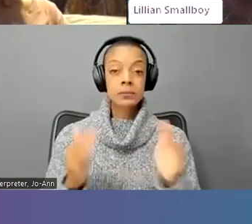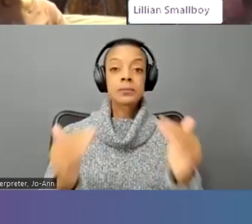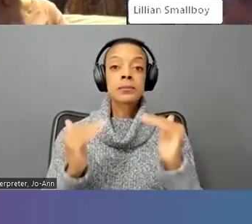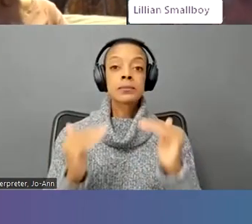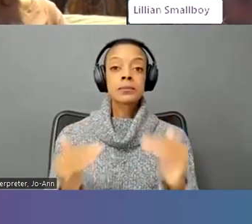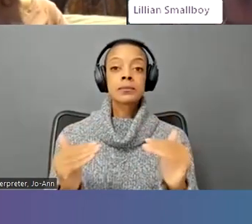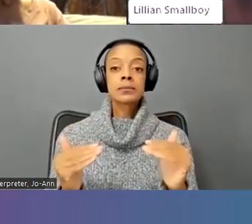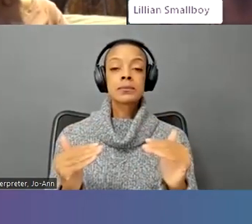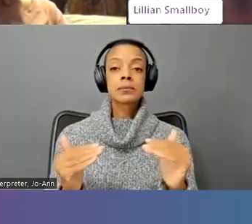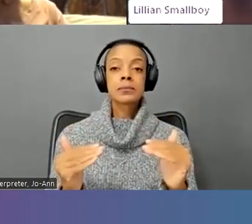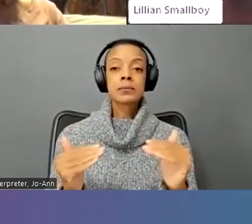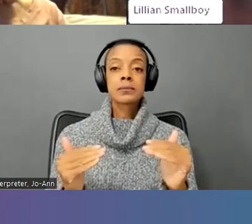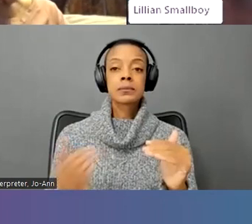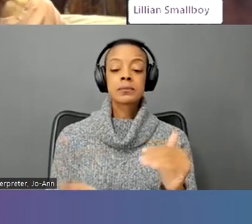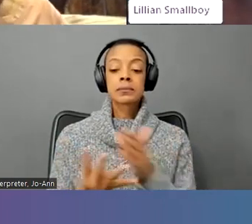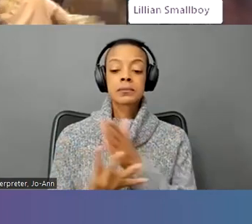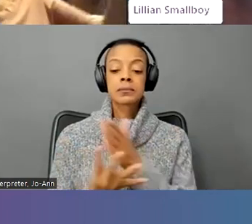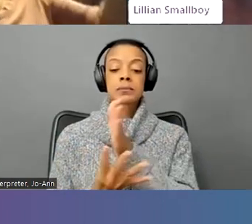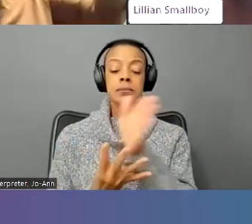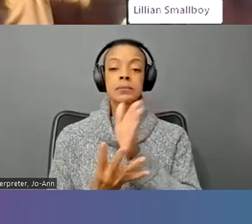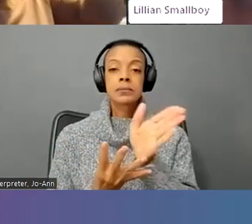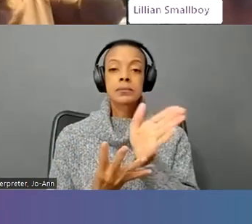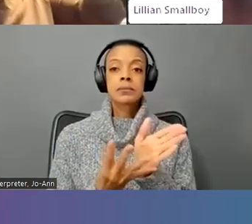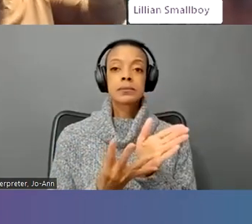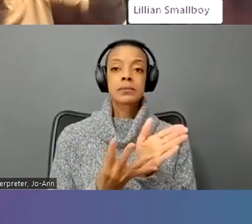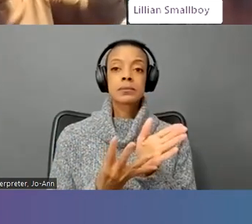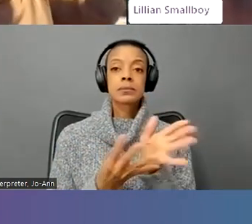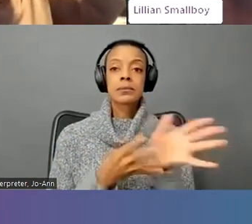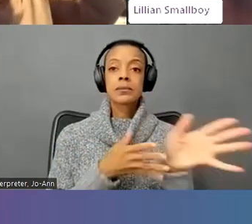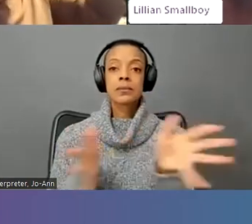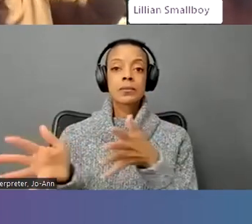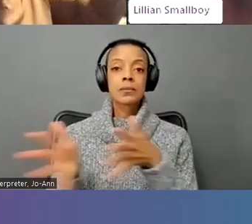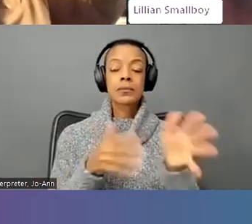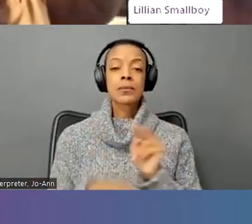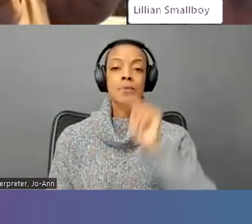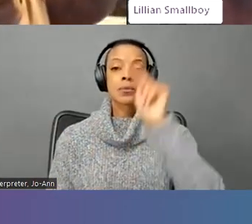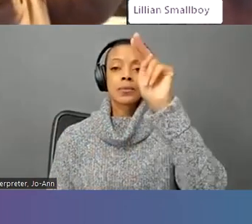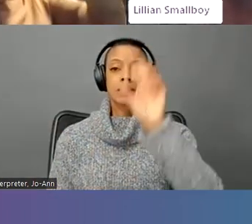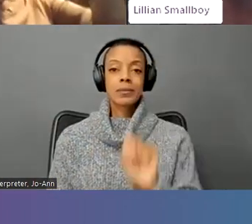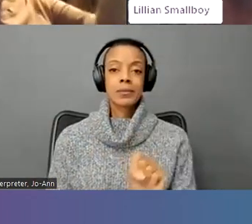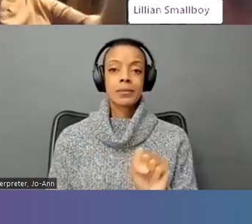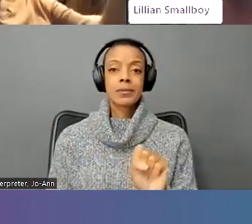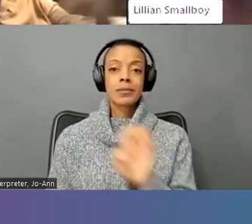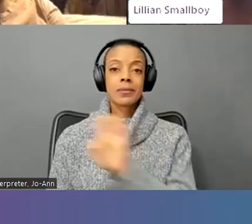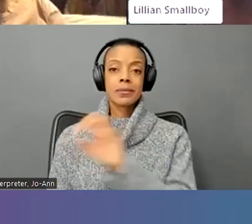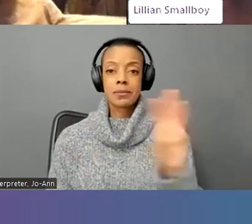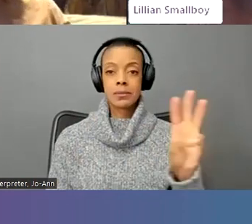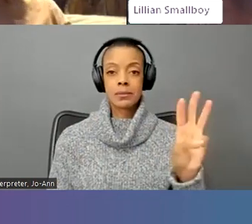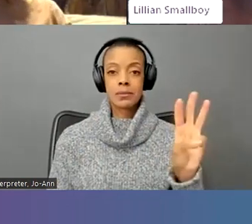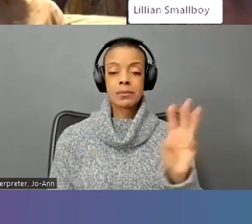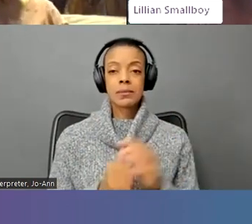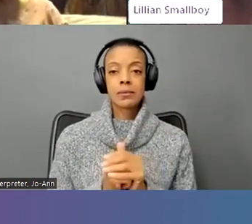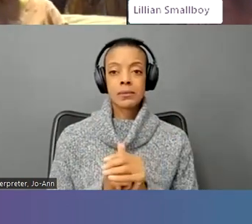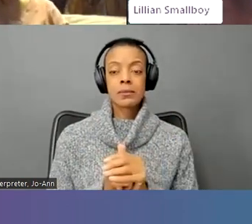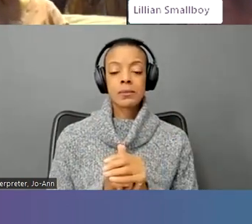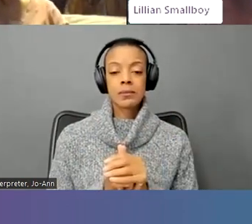sacred beings, because they're always working above our minds, above our heads. And they tell